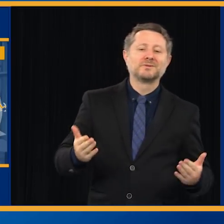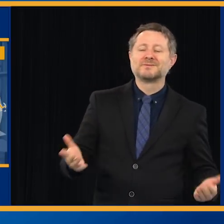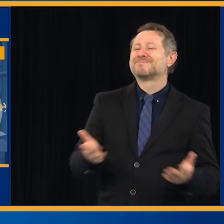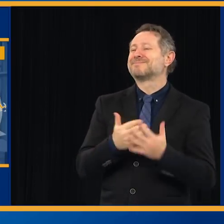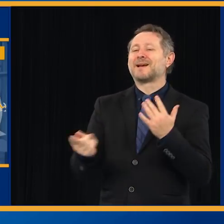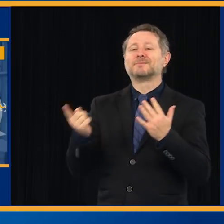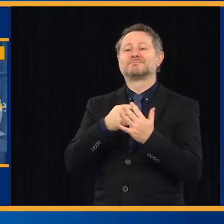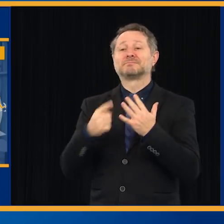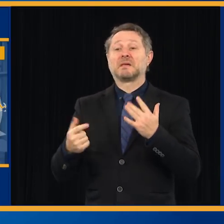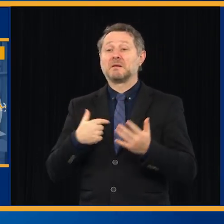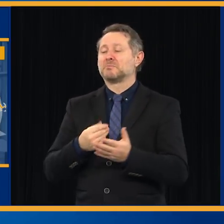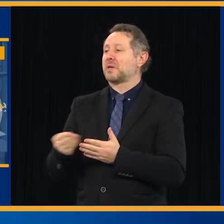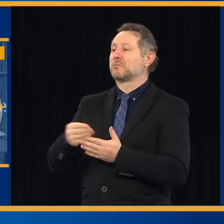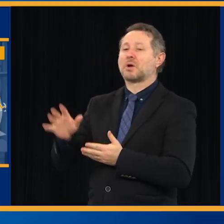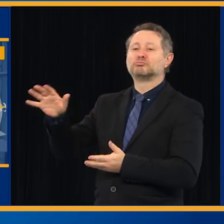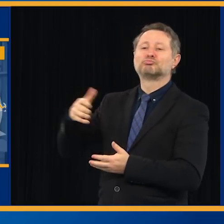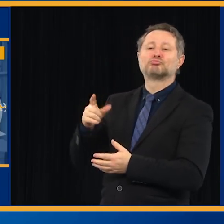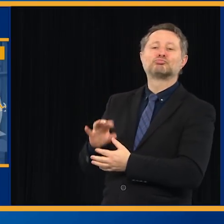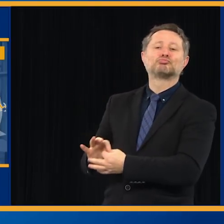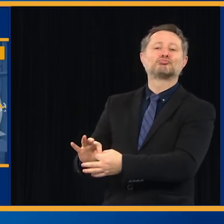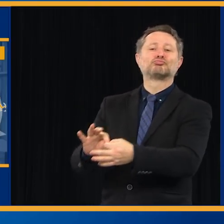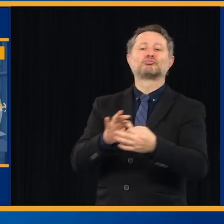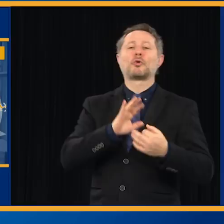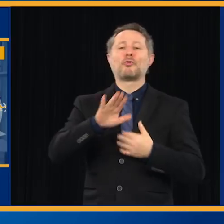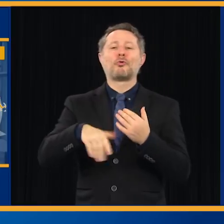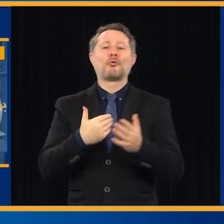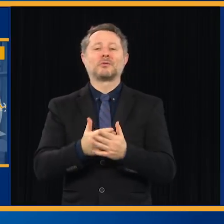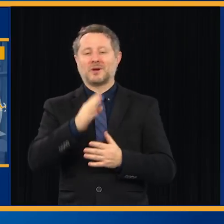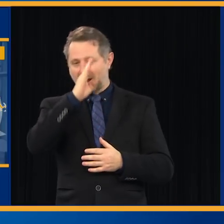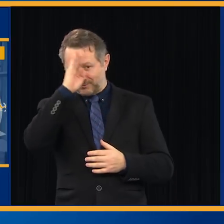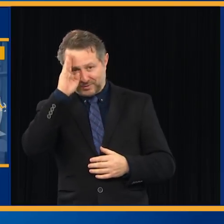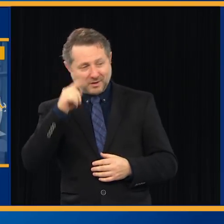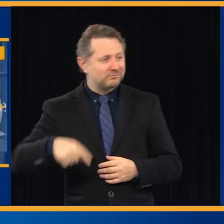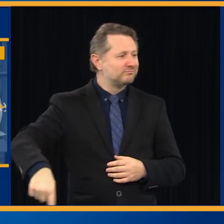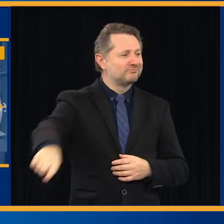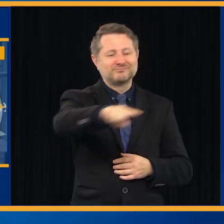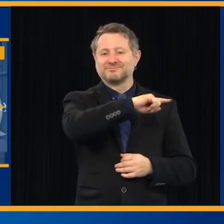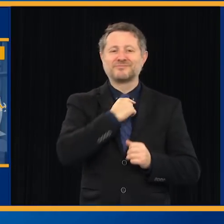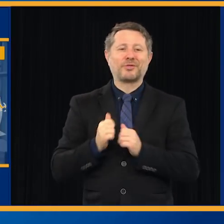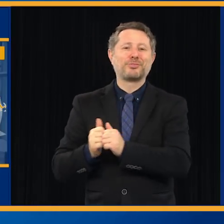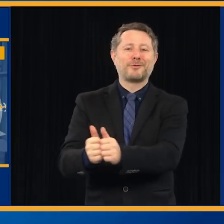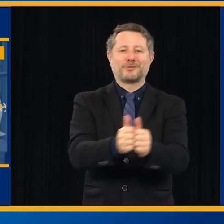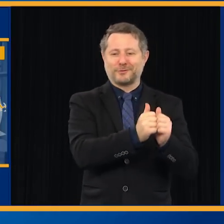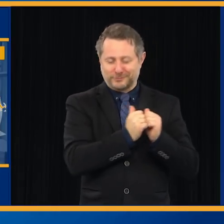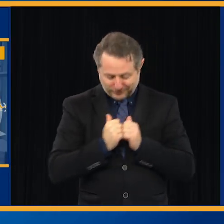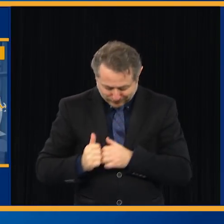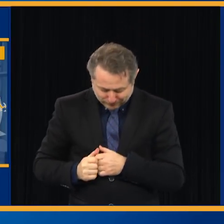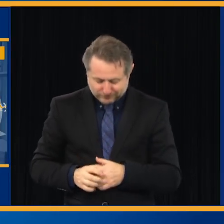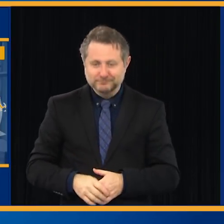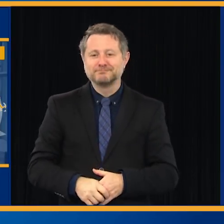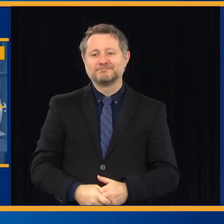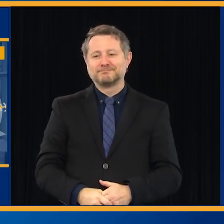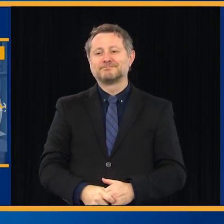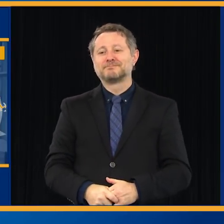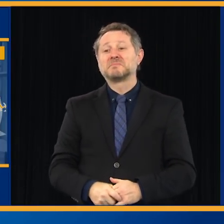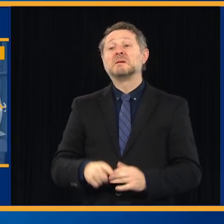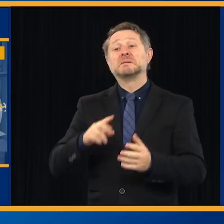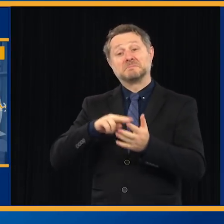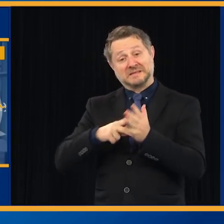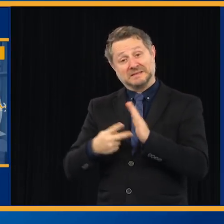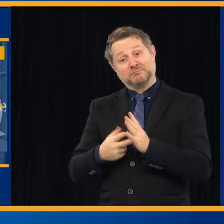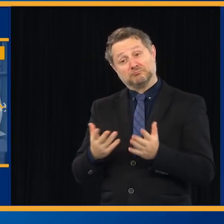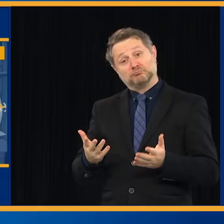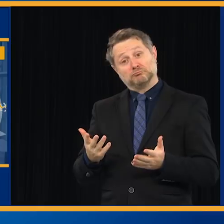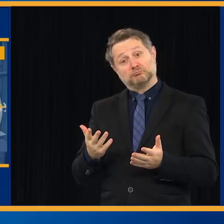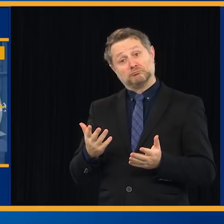to buy when you put all those hospitals together, all that public health capacity together, which will